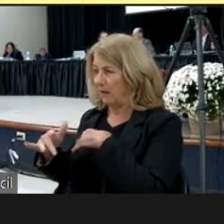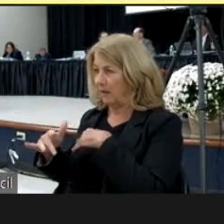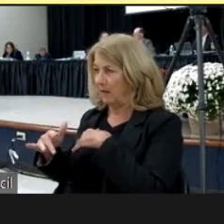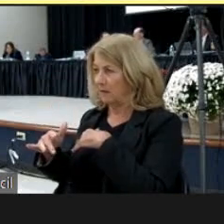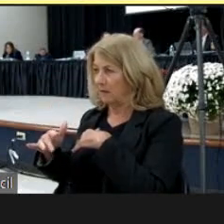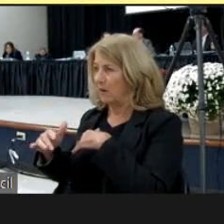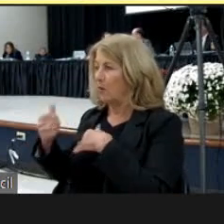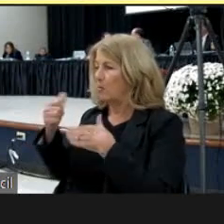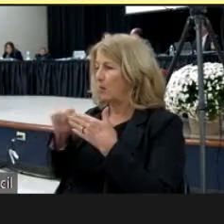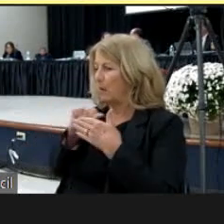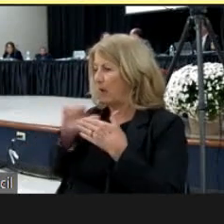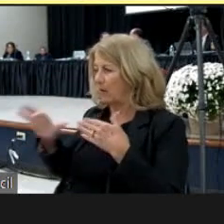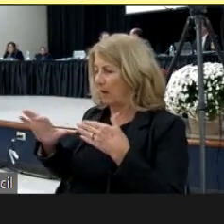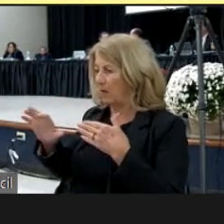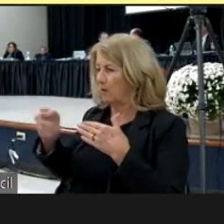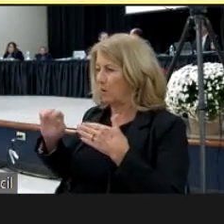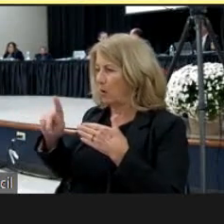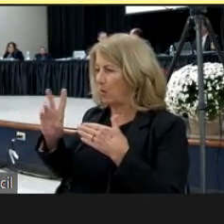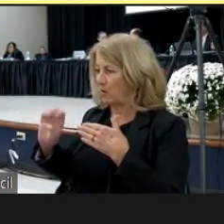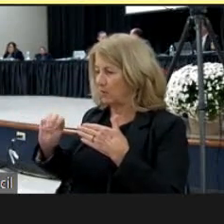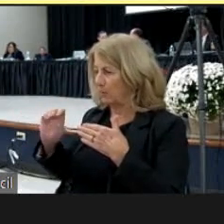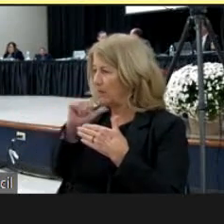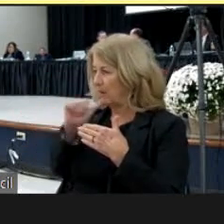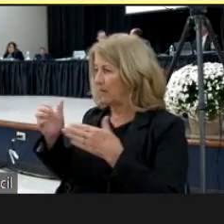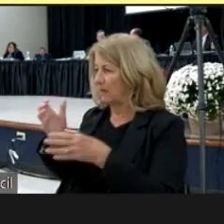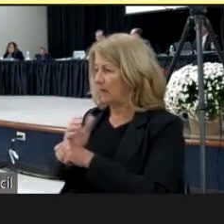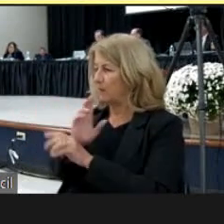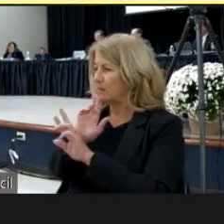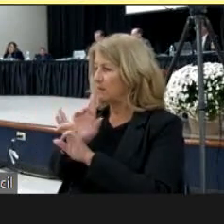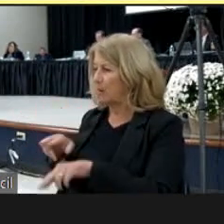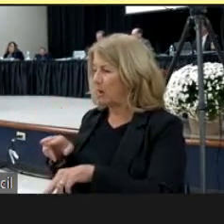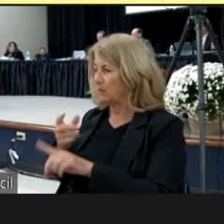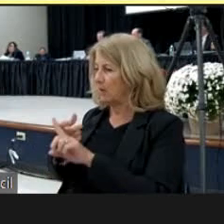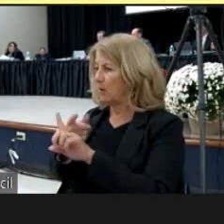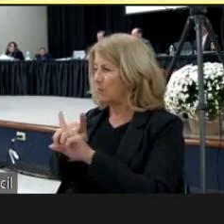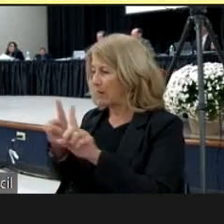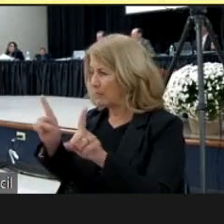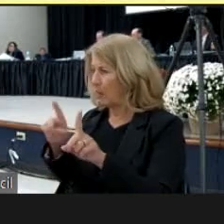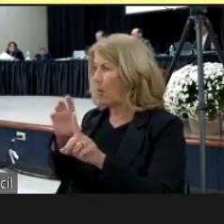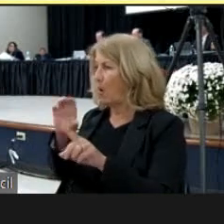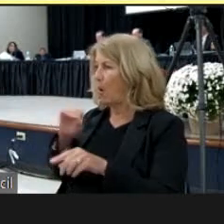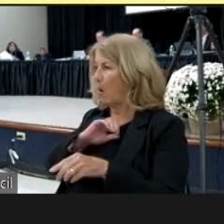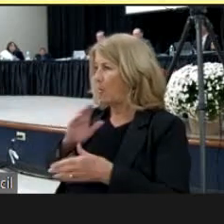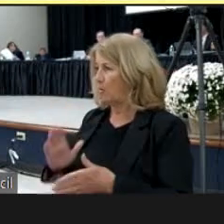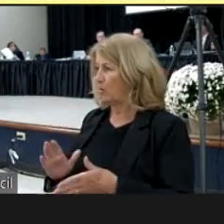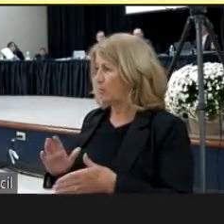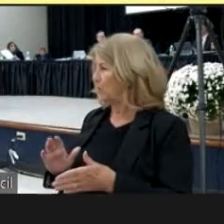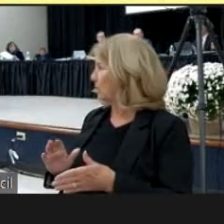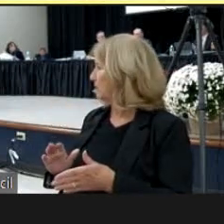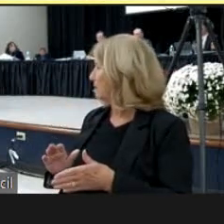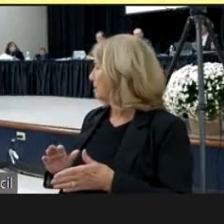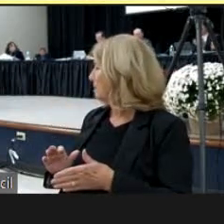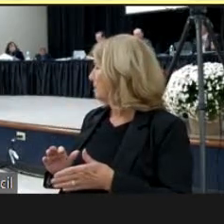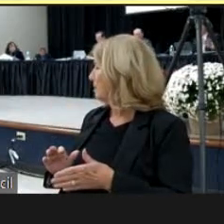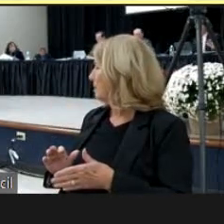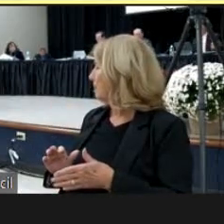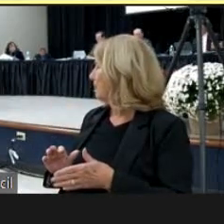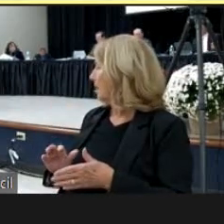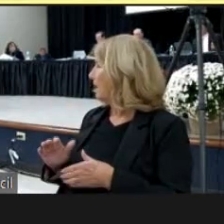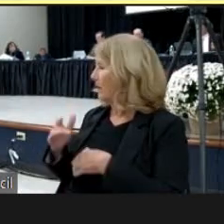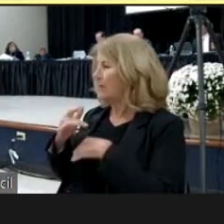out the notices. We didn't get any response except for the owner at 1701. Do we know the owner I guess we know the owner of the vacant